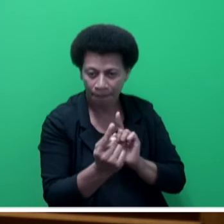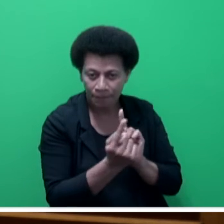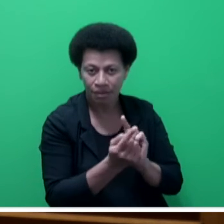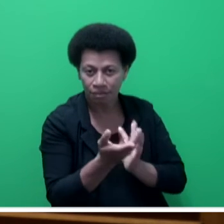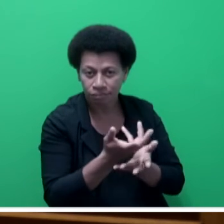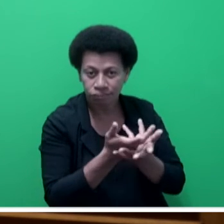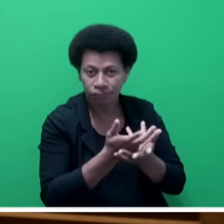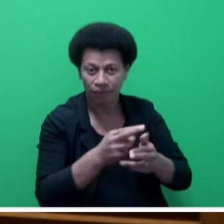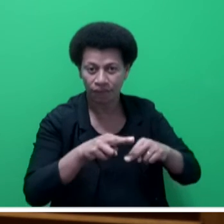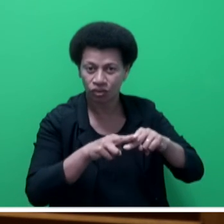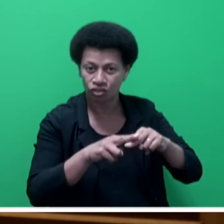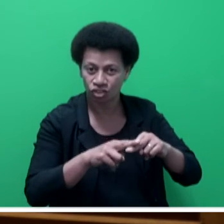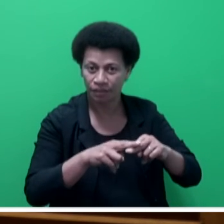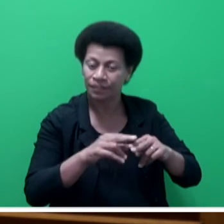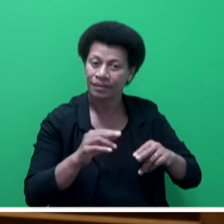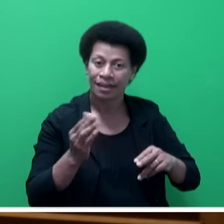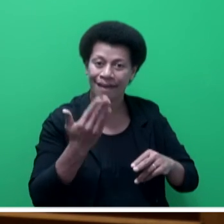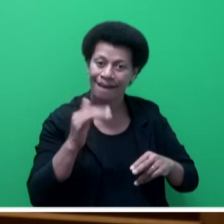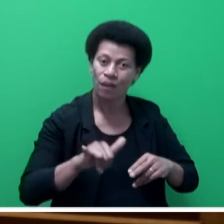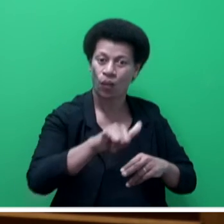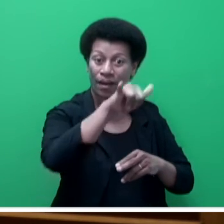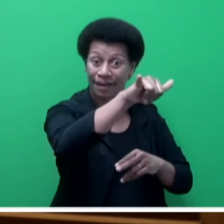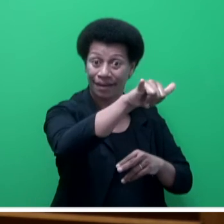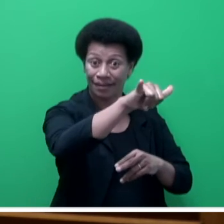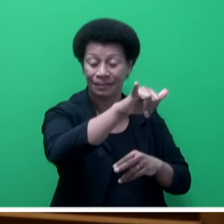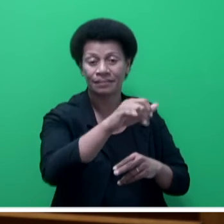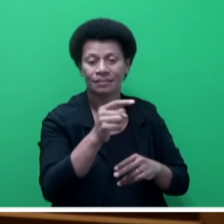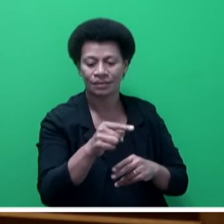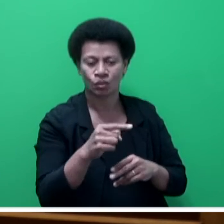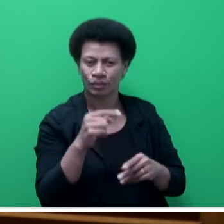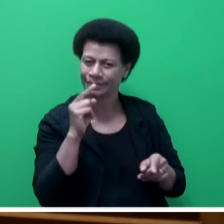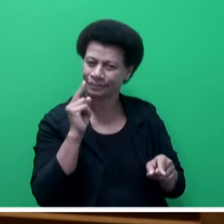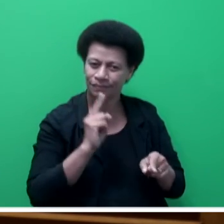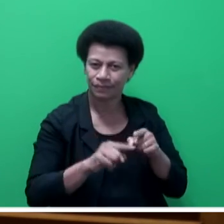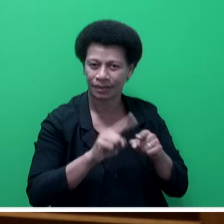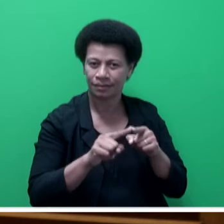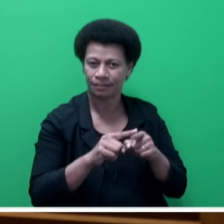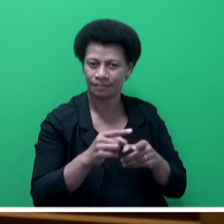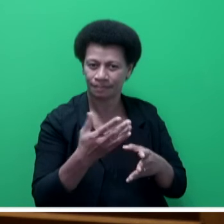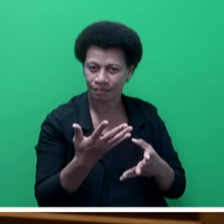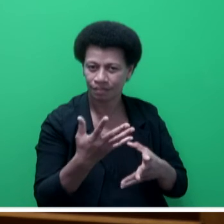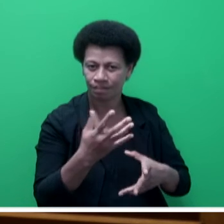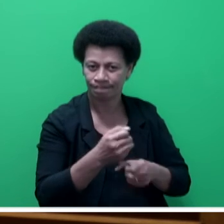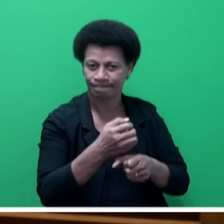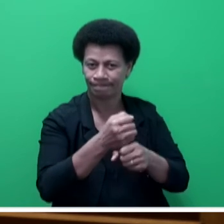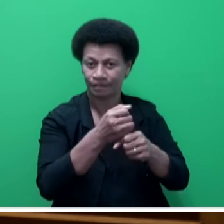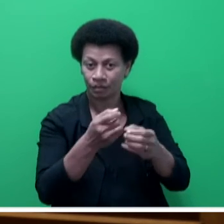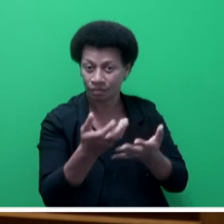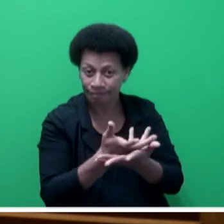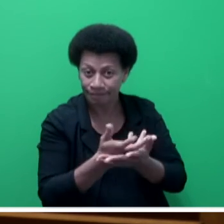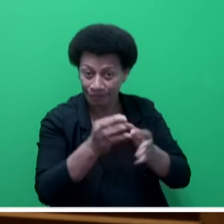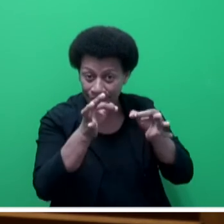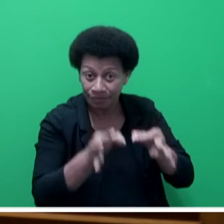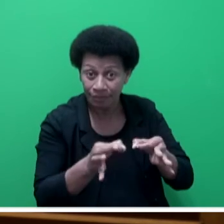ago, sir. We will be trying to get that done as quickly as possible as soon as the borders open. That's something that's